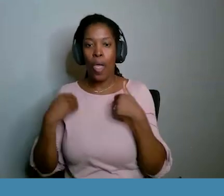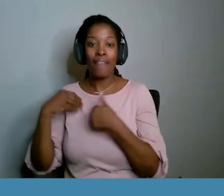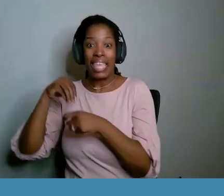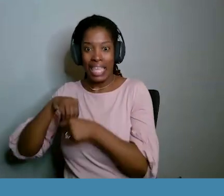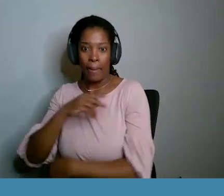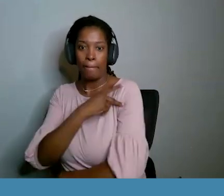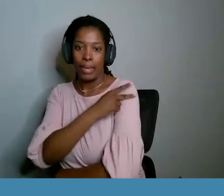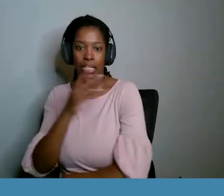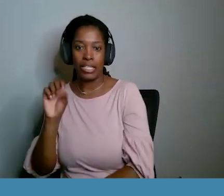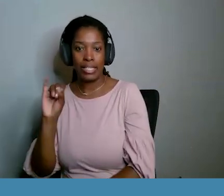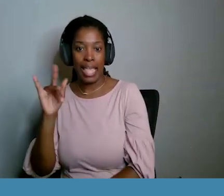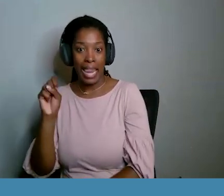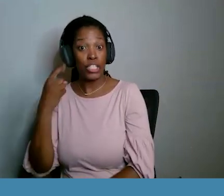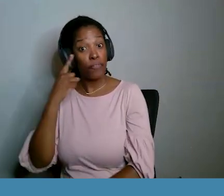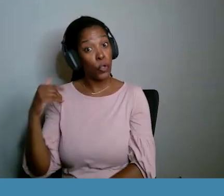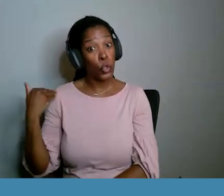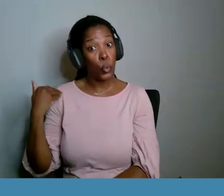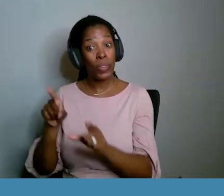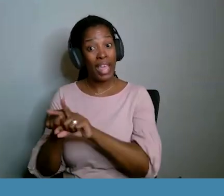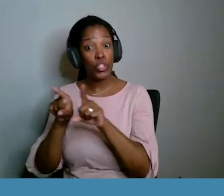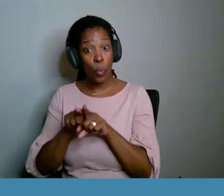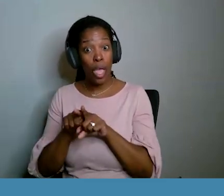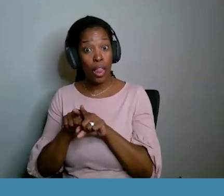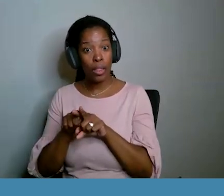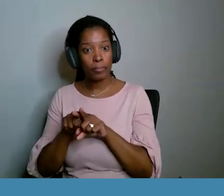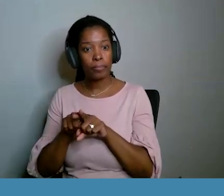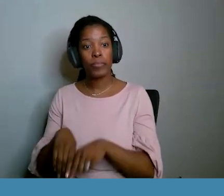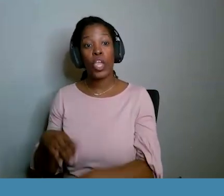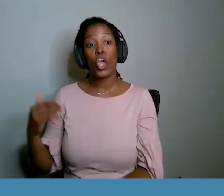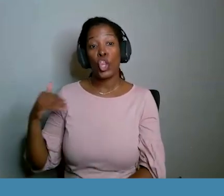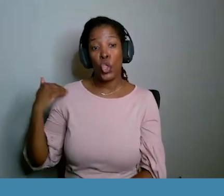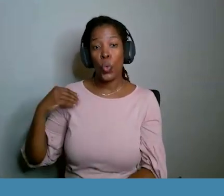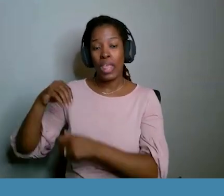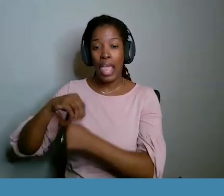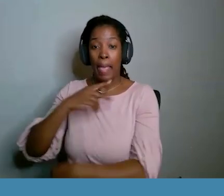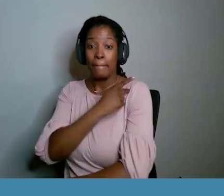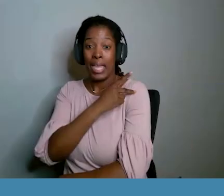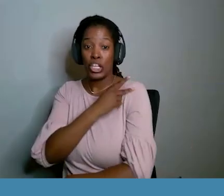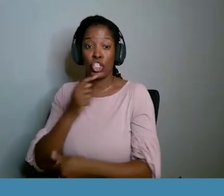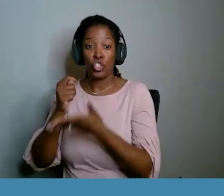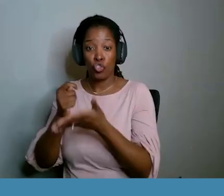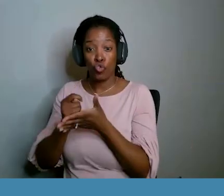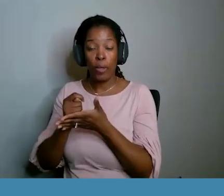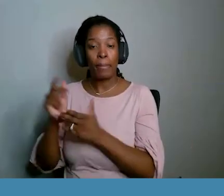for youth as well. And so these are the youth inpatient treatment facilities.